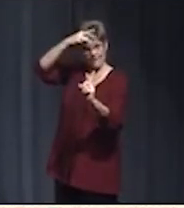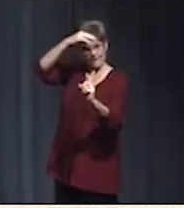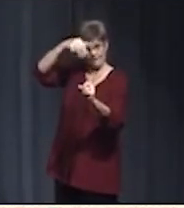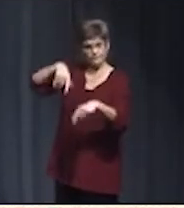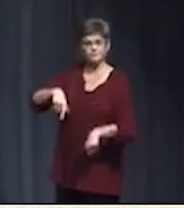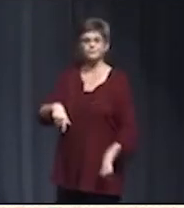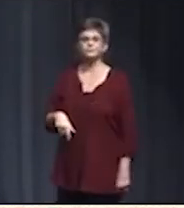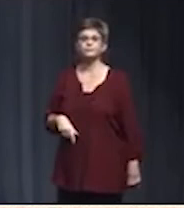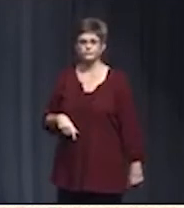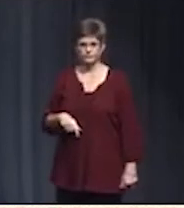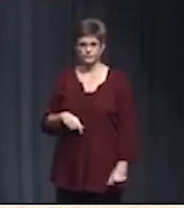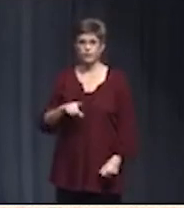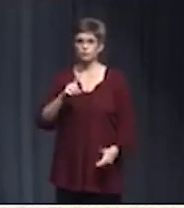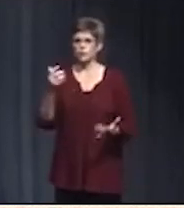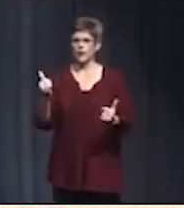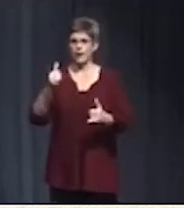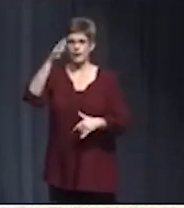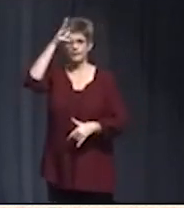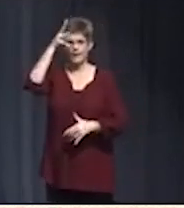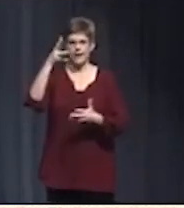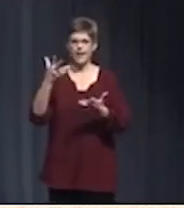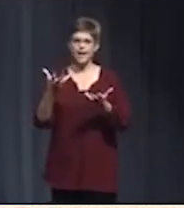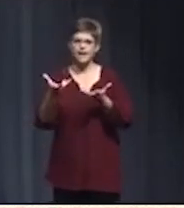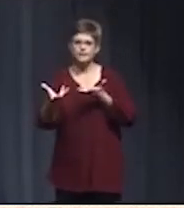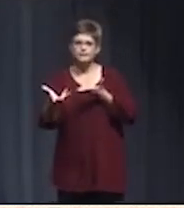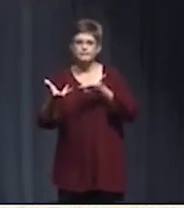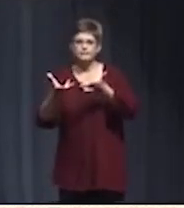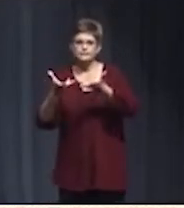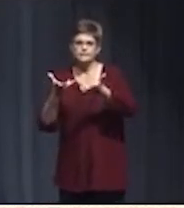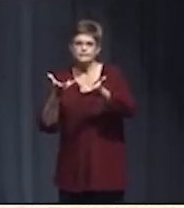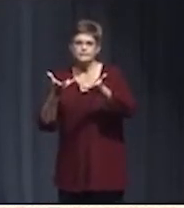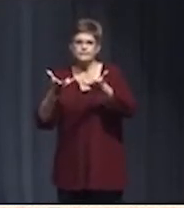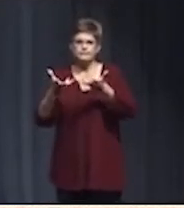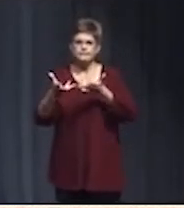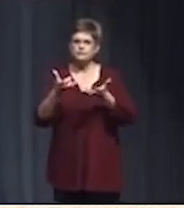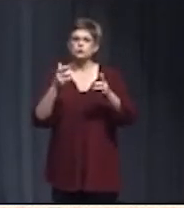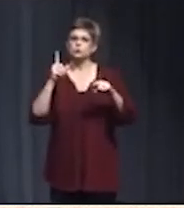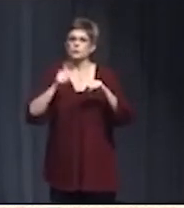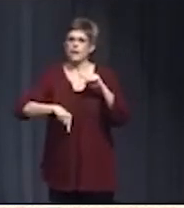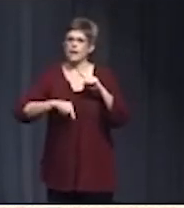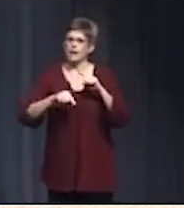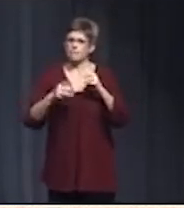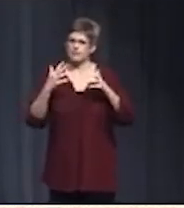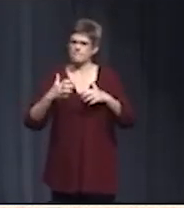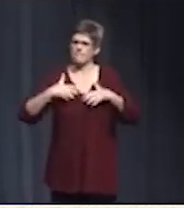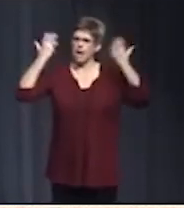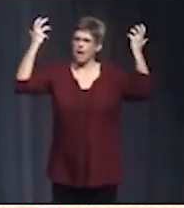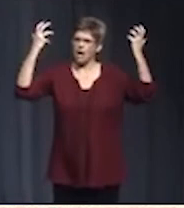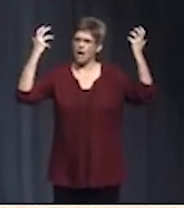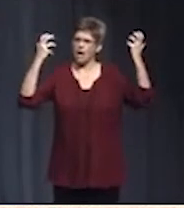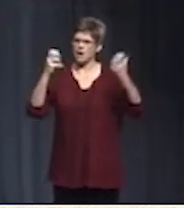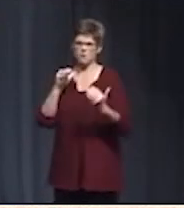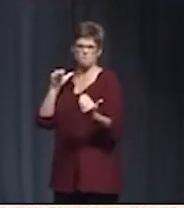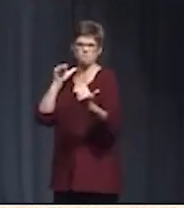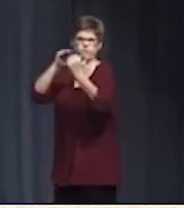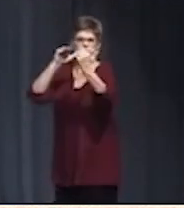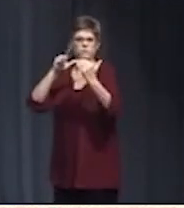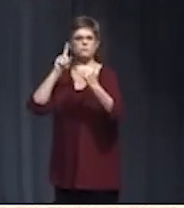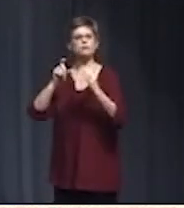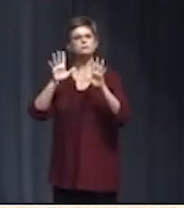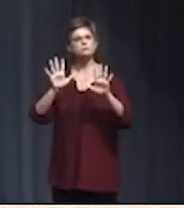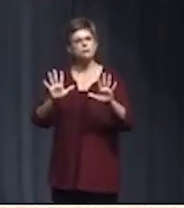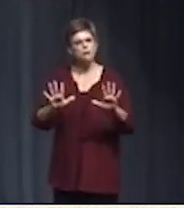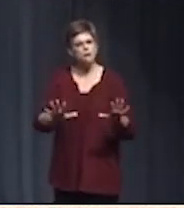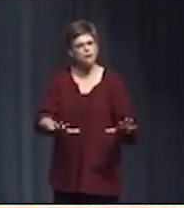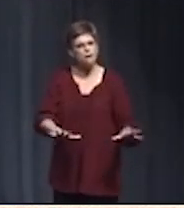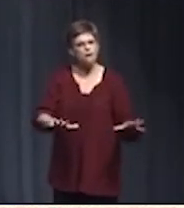Once you've got him talking, and you can't do this vindictively or angrily, it's got to be very calm, and it's got to be